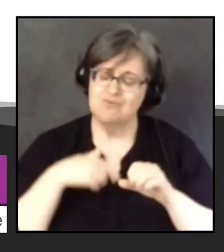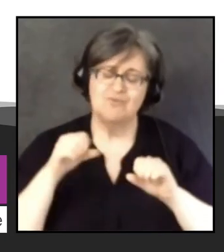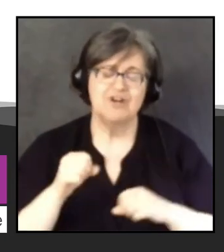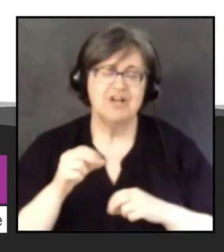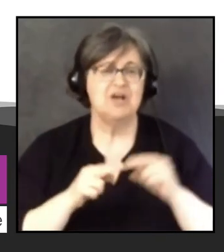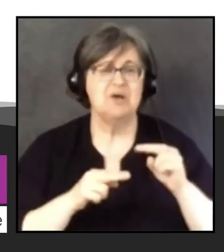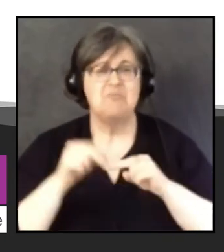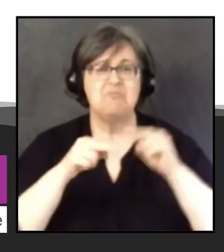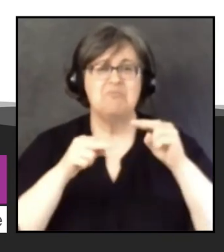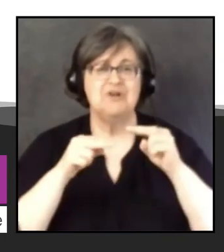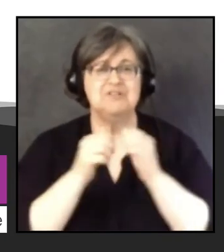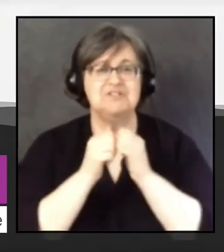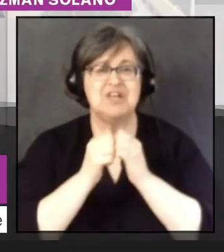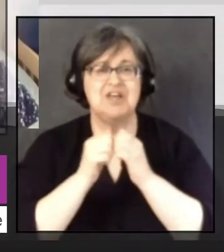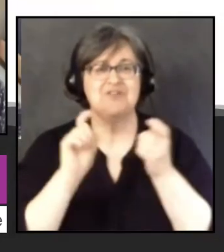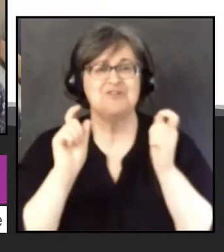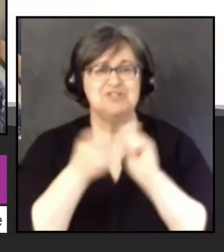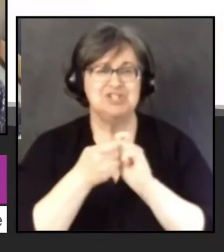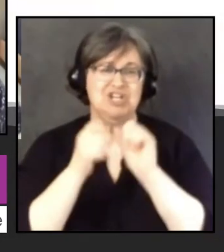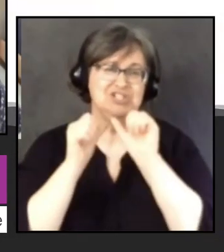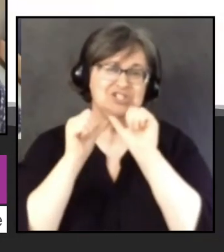to last. Thank you.